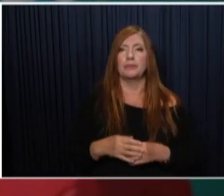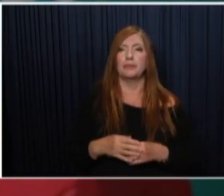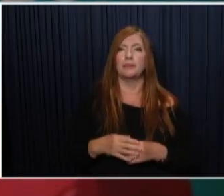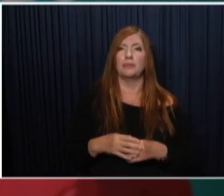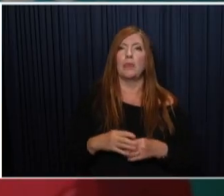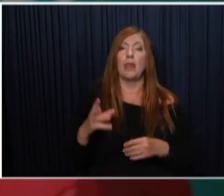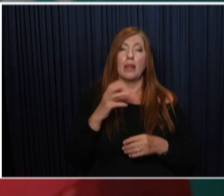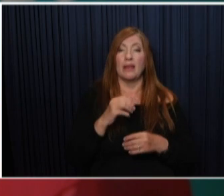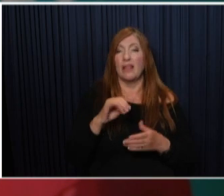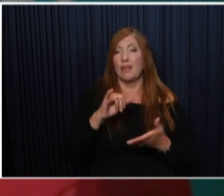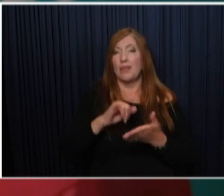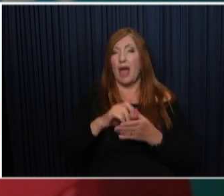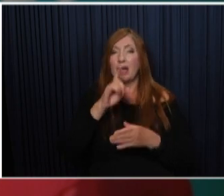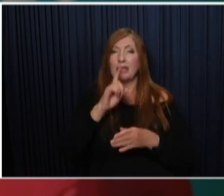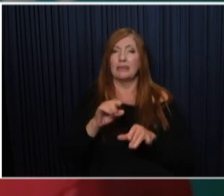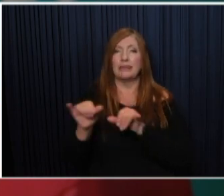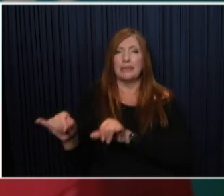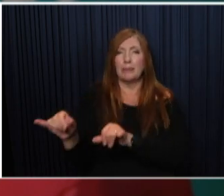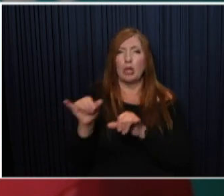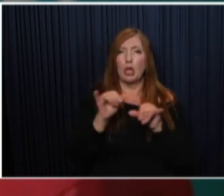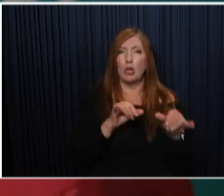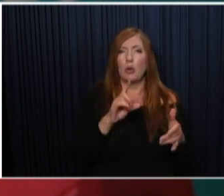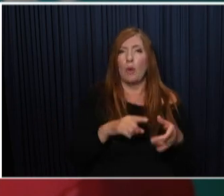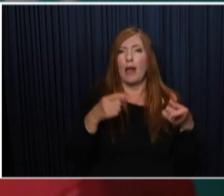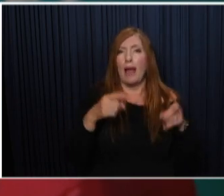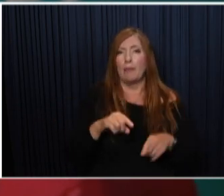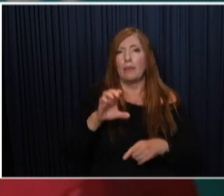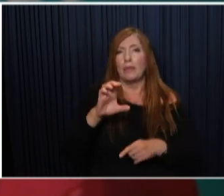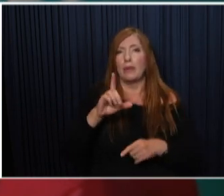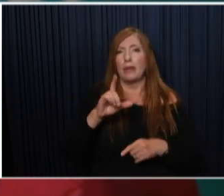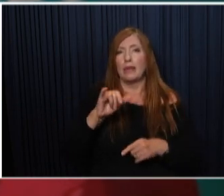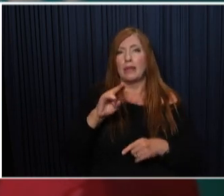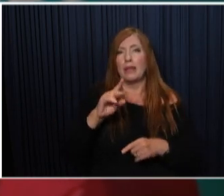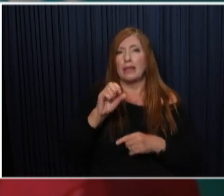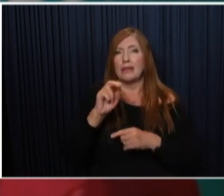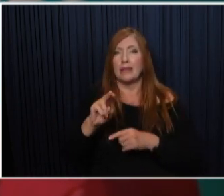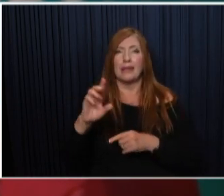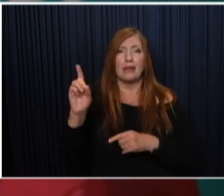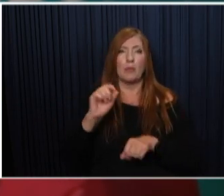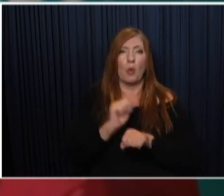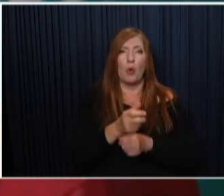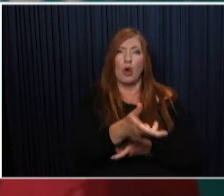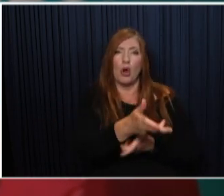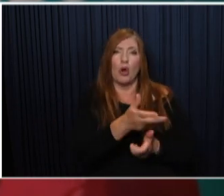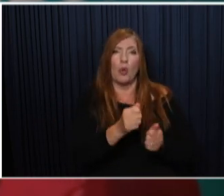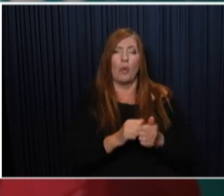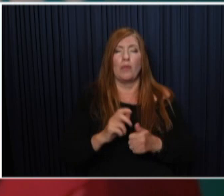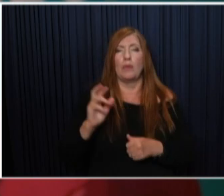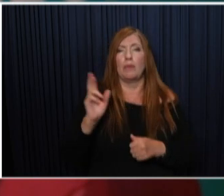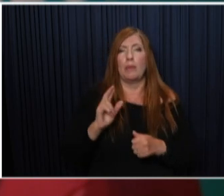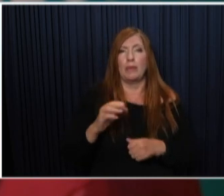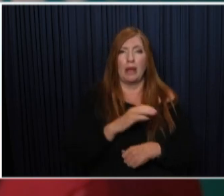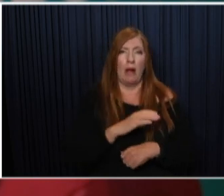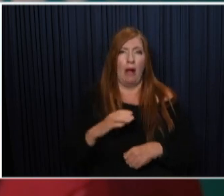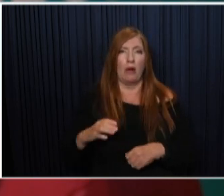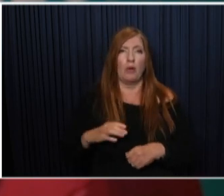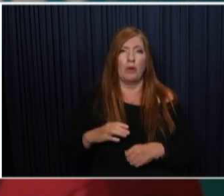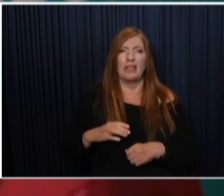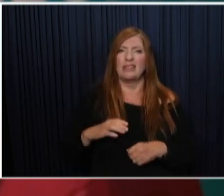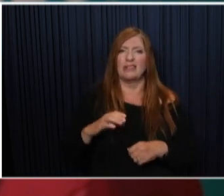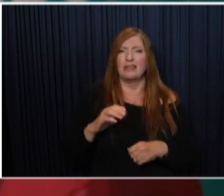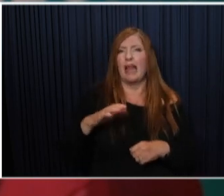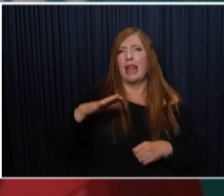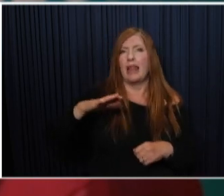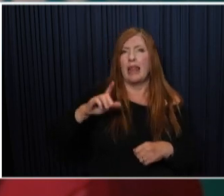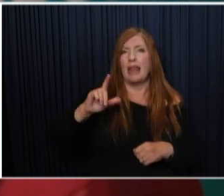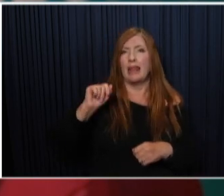And that is similar to what was done with Clinton as a Democrat working with the Republican Congress in the late